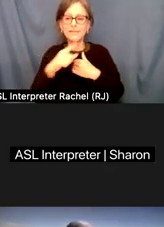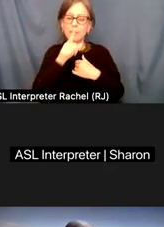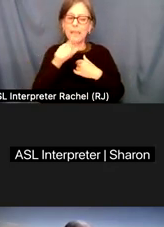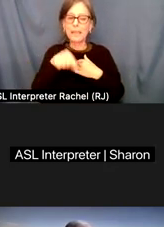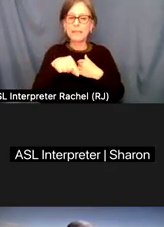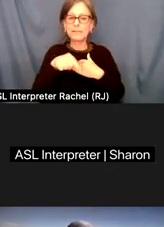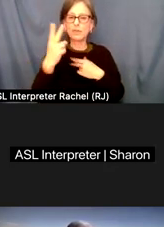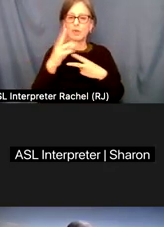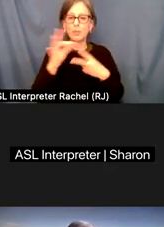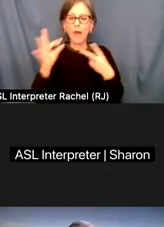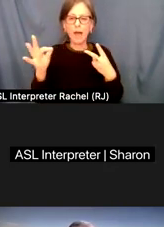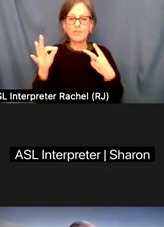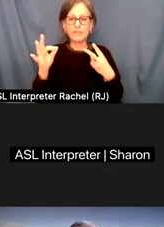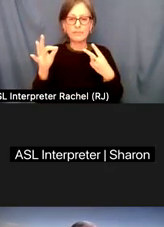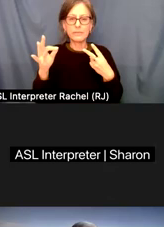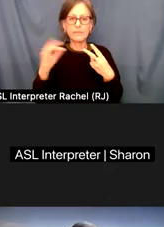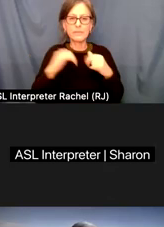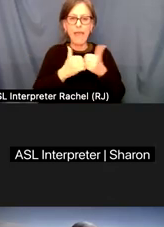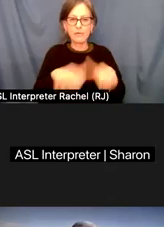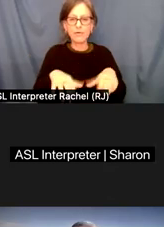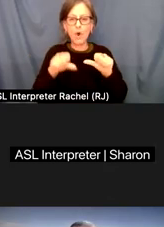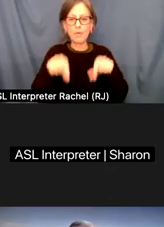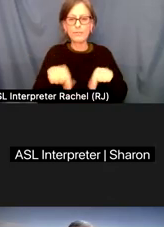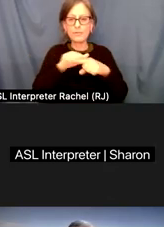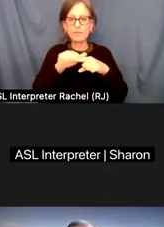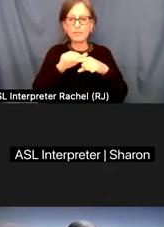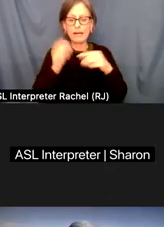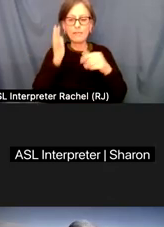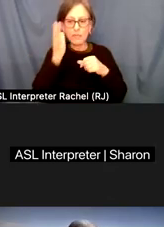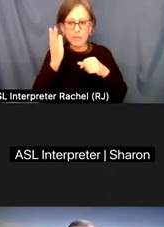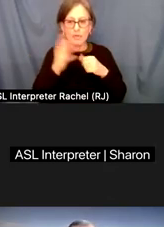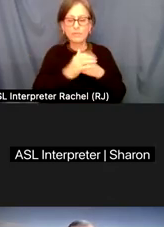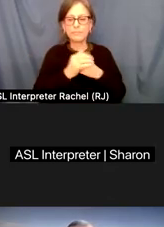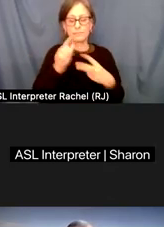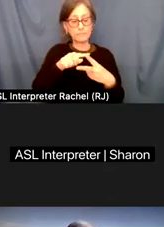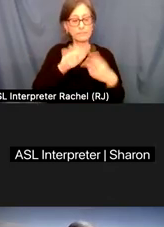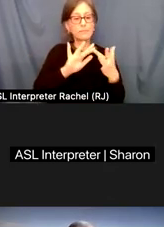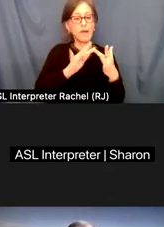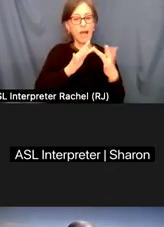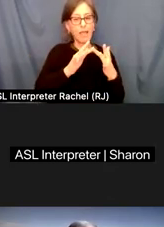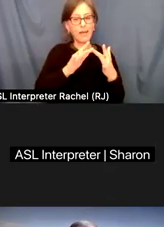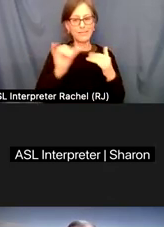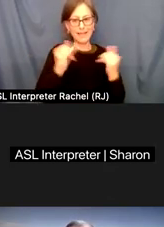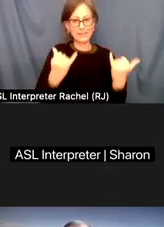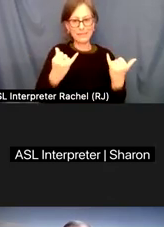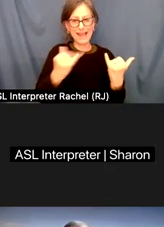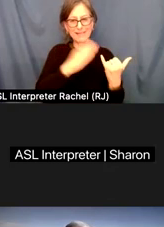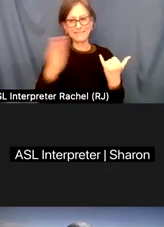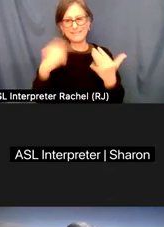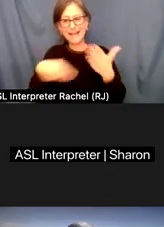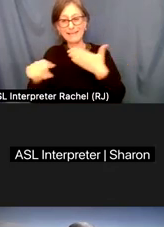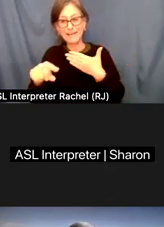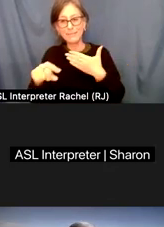two options, the two ways that we might lead these trainings in the future. One online today, and then next week